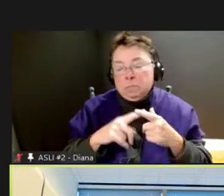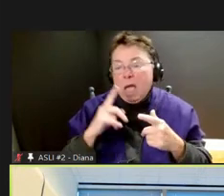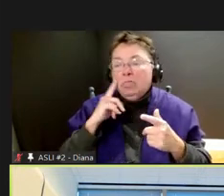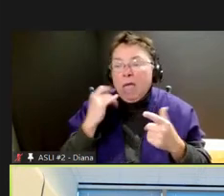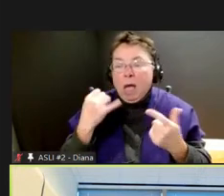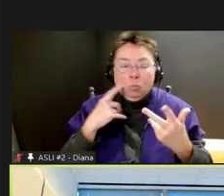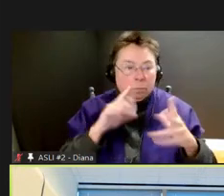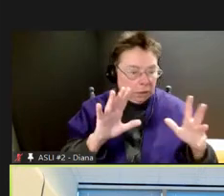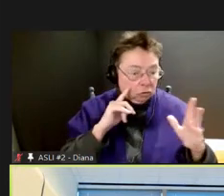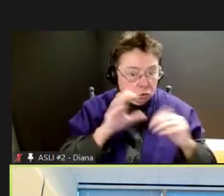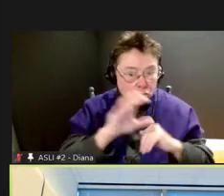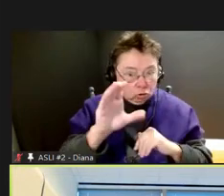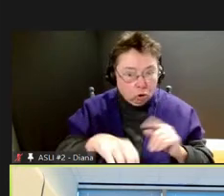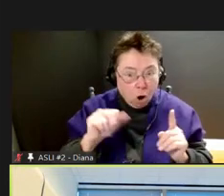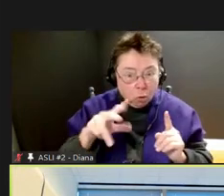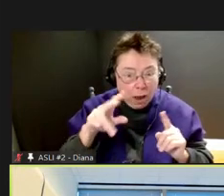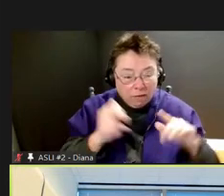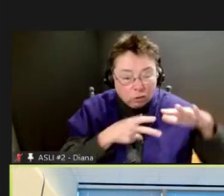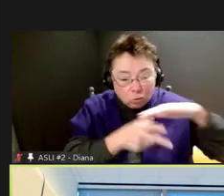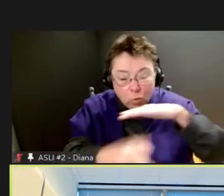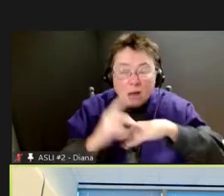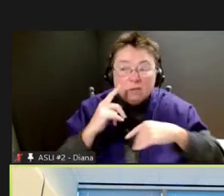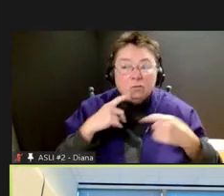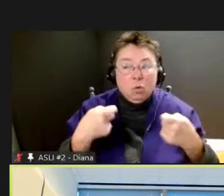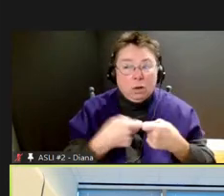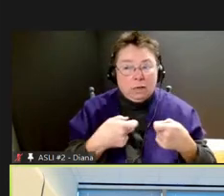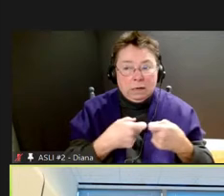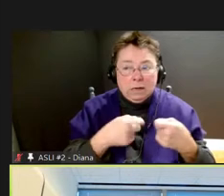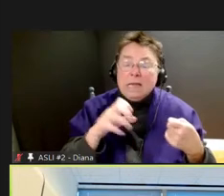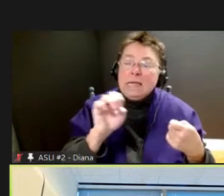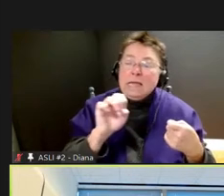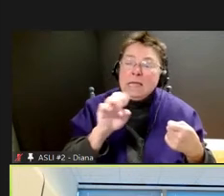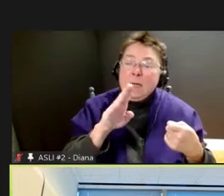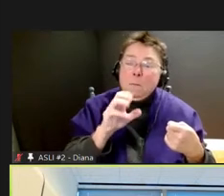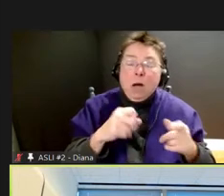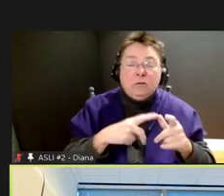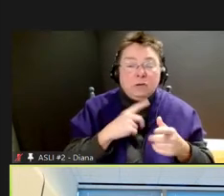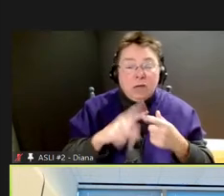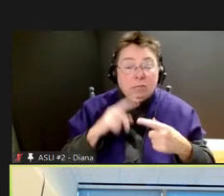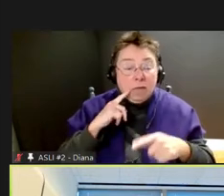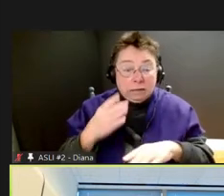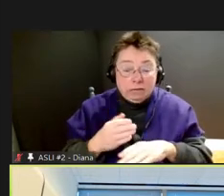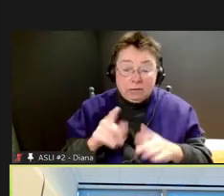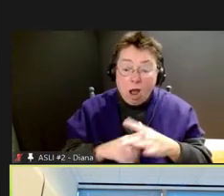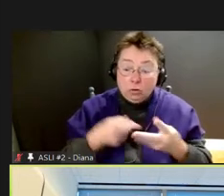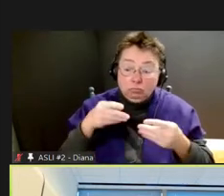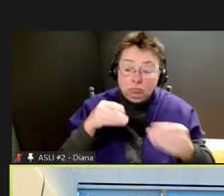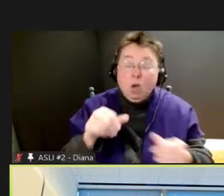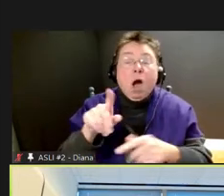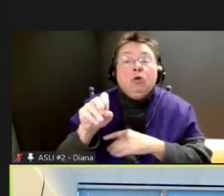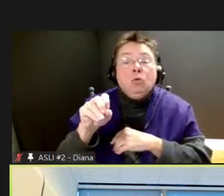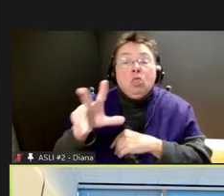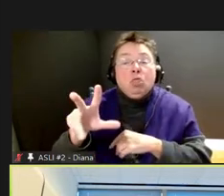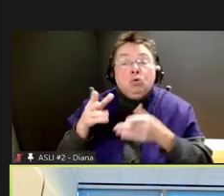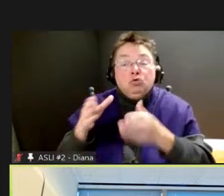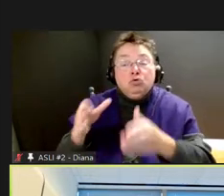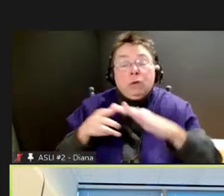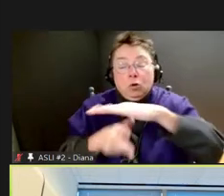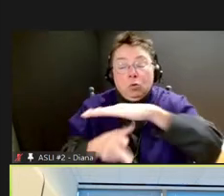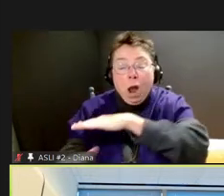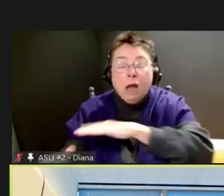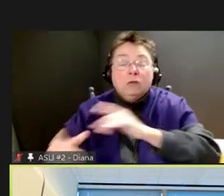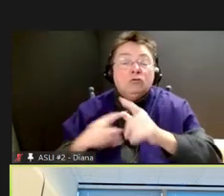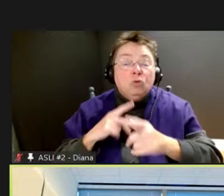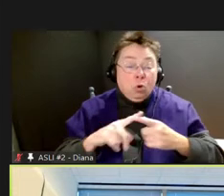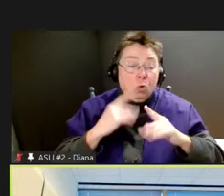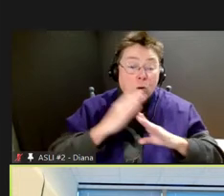modernize the Chicago Avenue garage for e-buses and begin funding for upgrades to the 103rd Street garage, or to begin funding construction